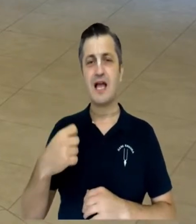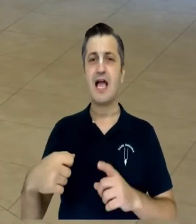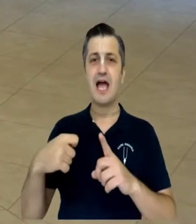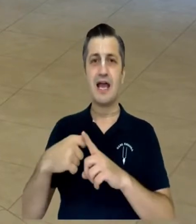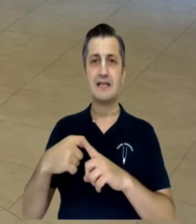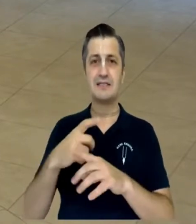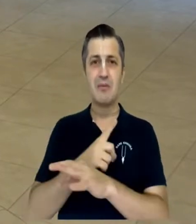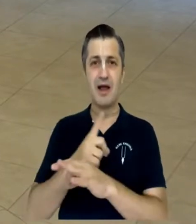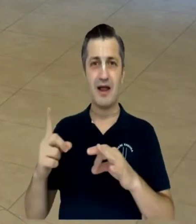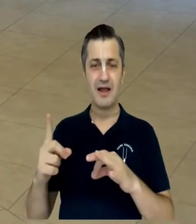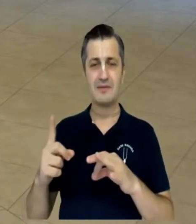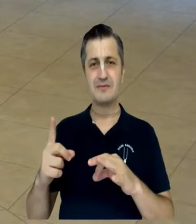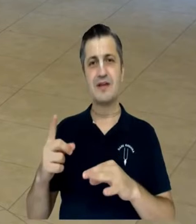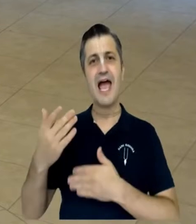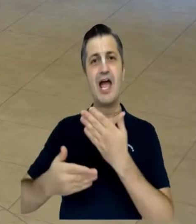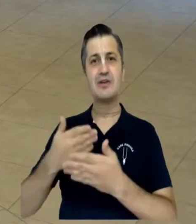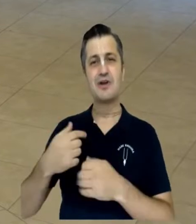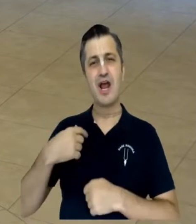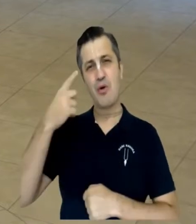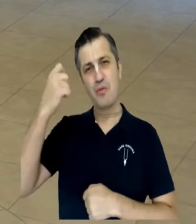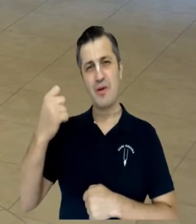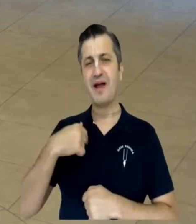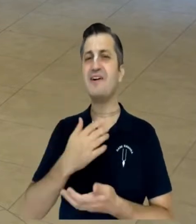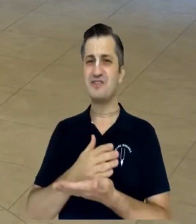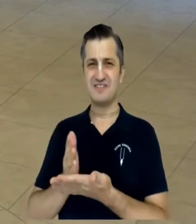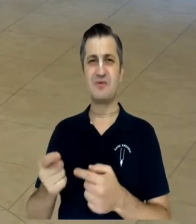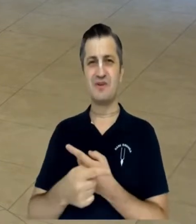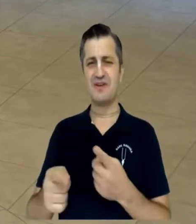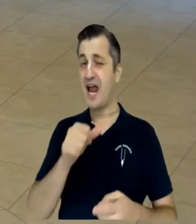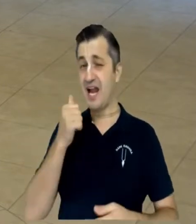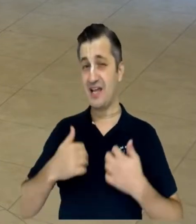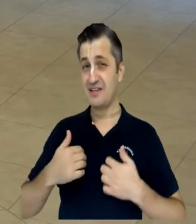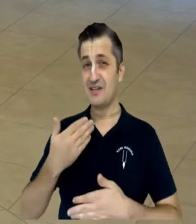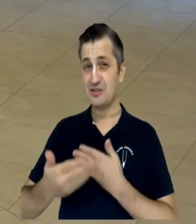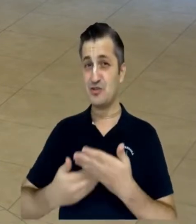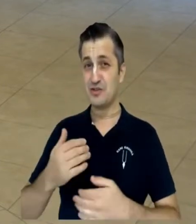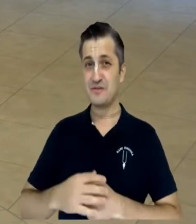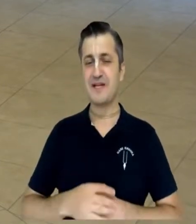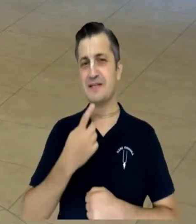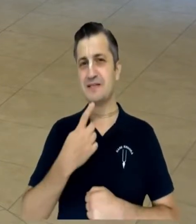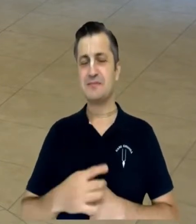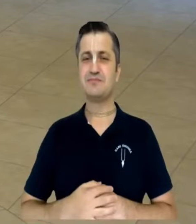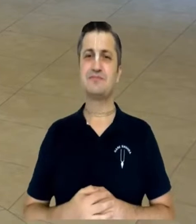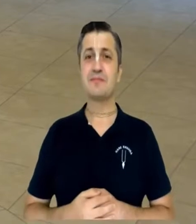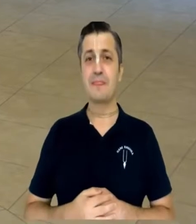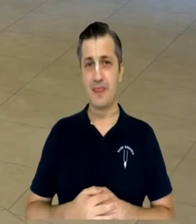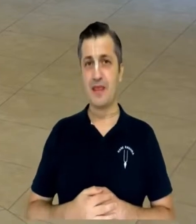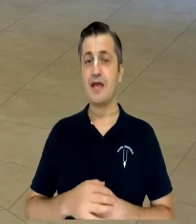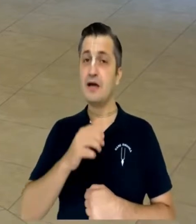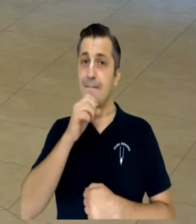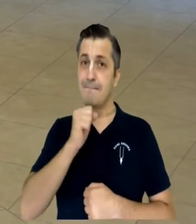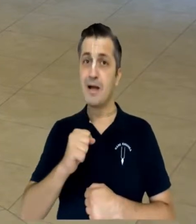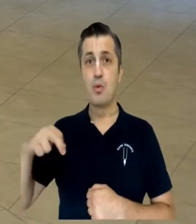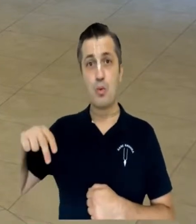classes, which was quite a nice story. So the story goes something like that. So a man once was walking down